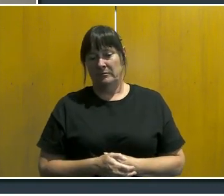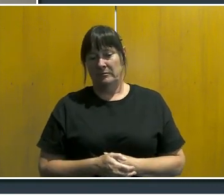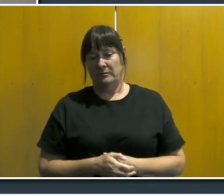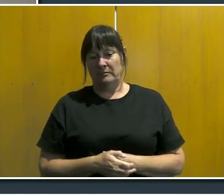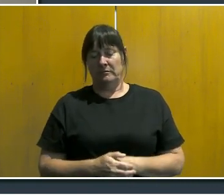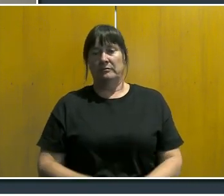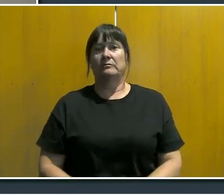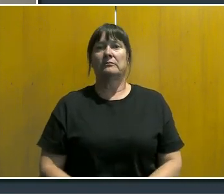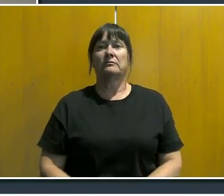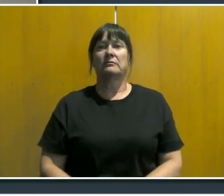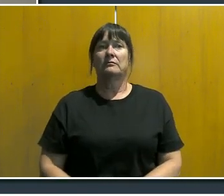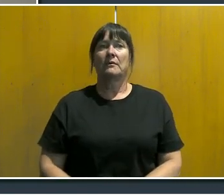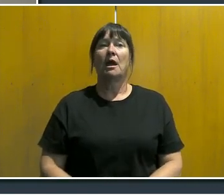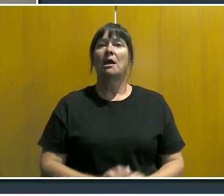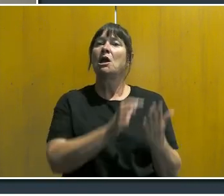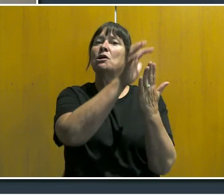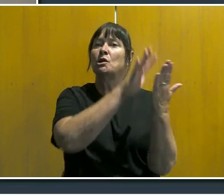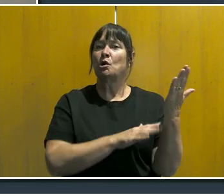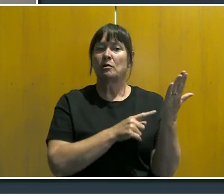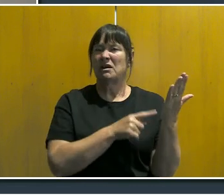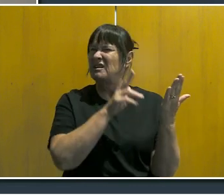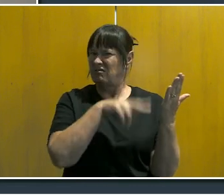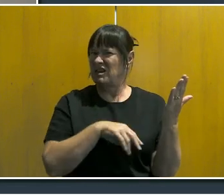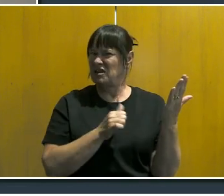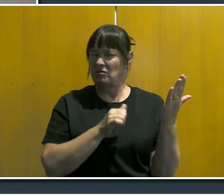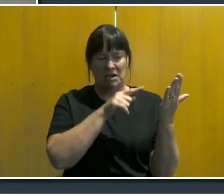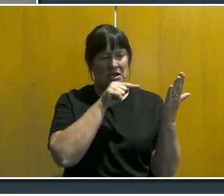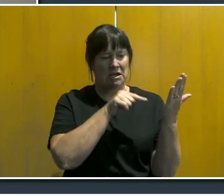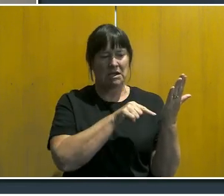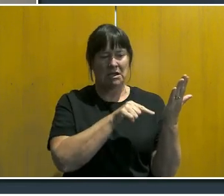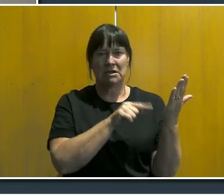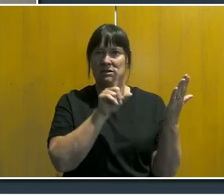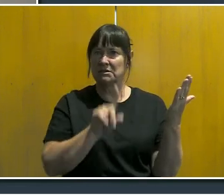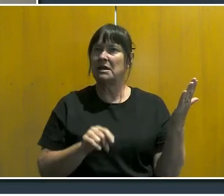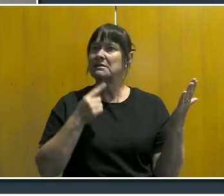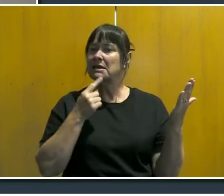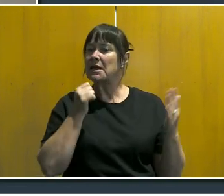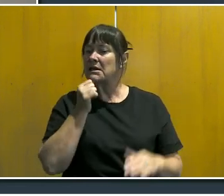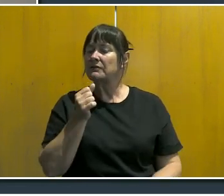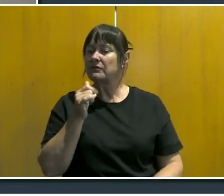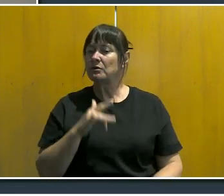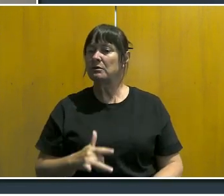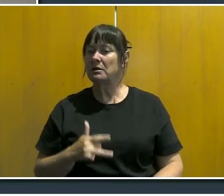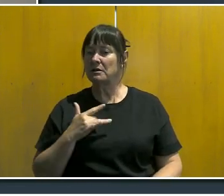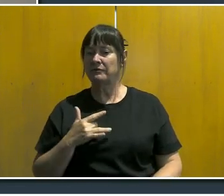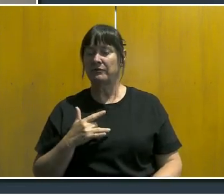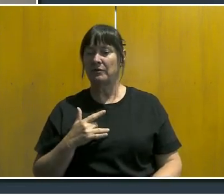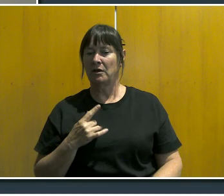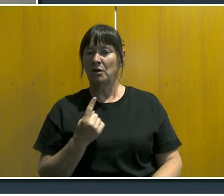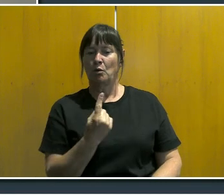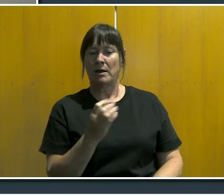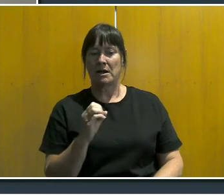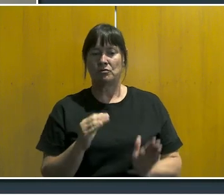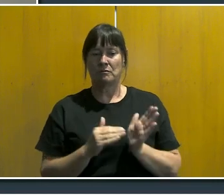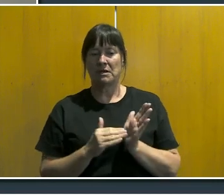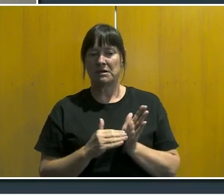There's some mention in the documentation I've read that if you live within 100 metres of a